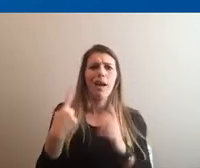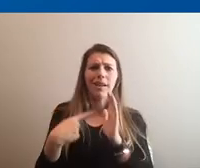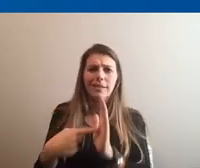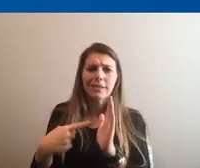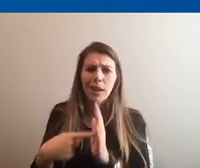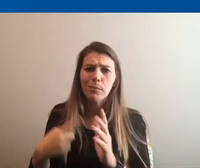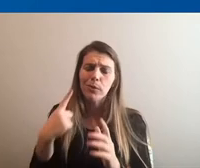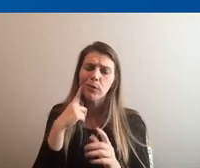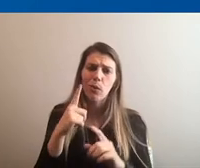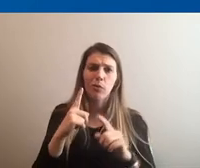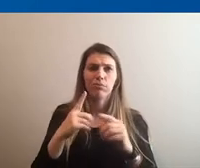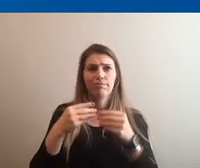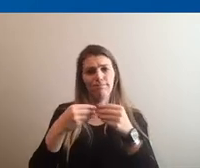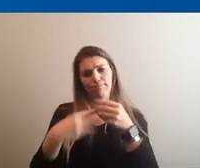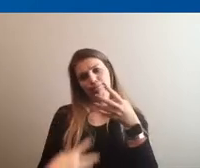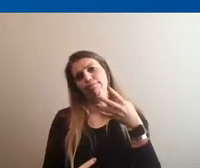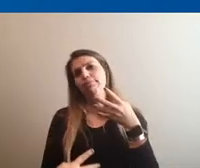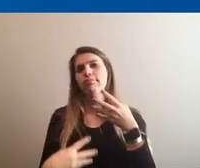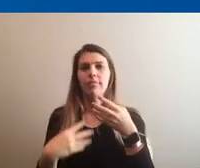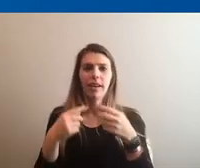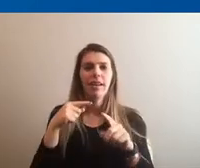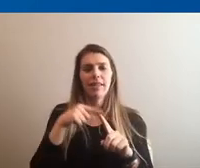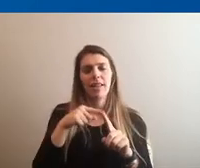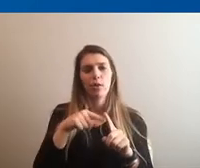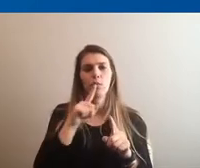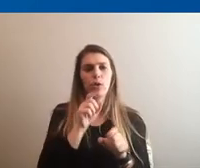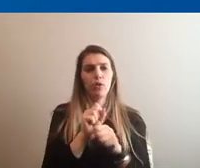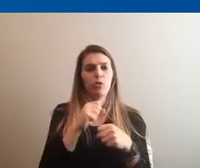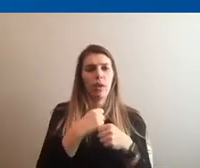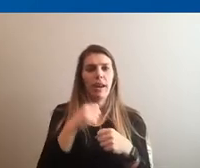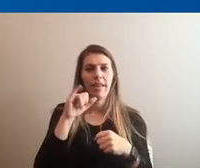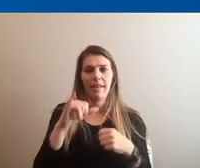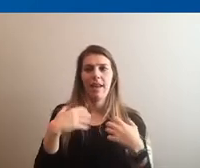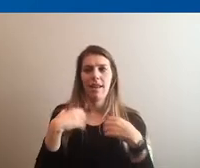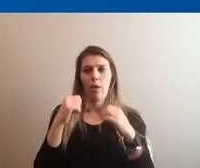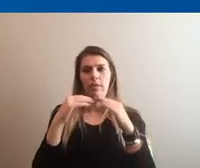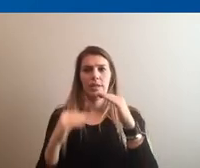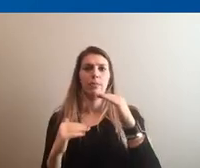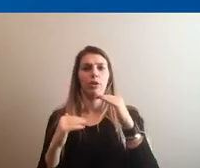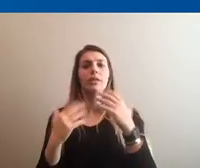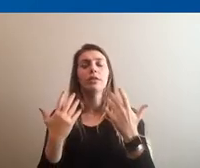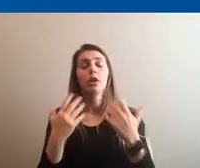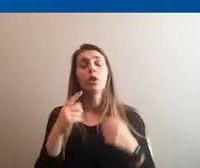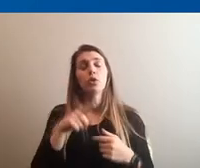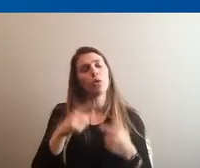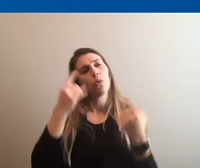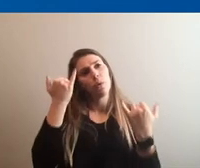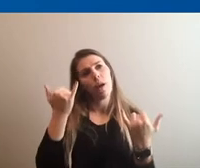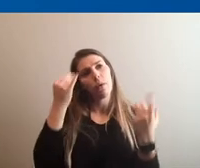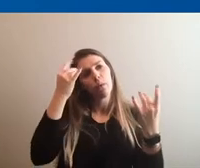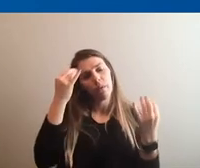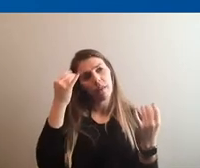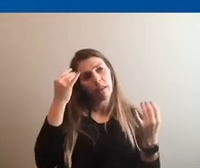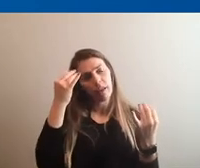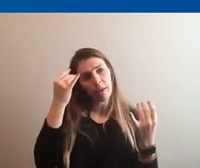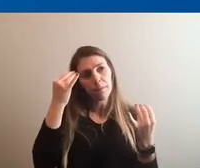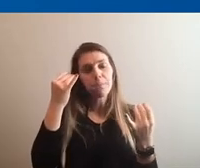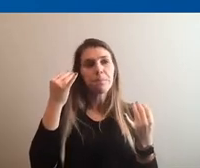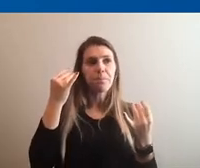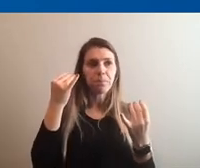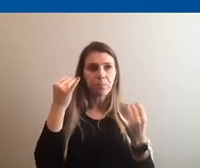many that have created health disparities. So in thinking through